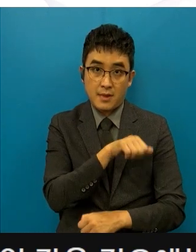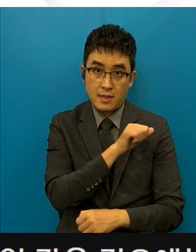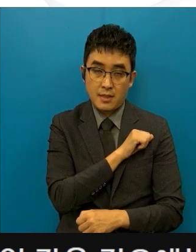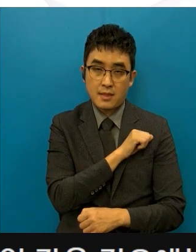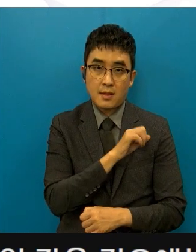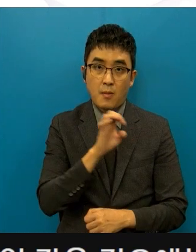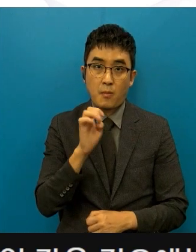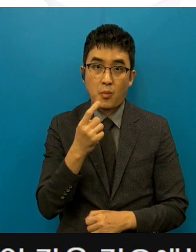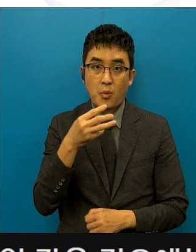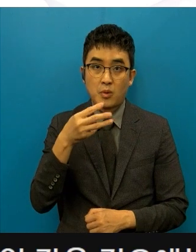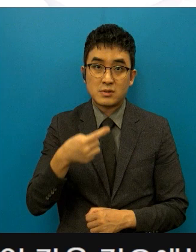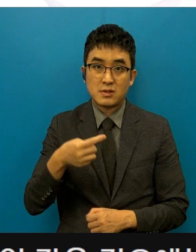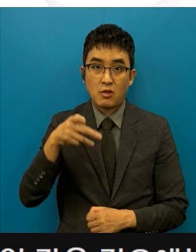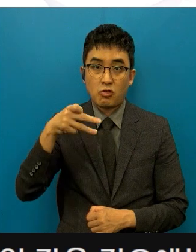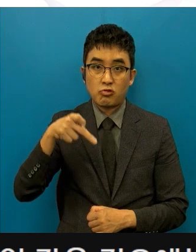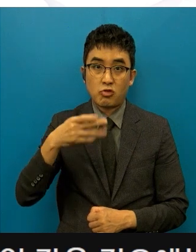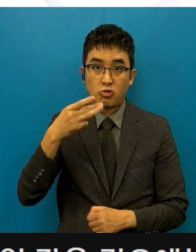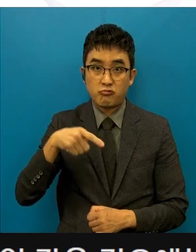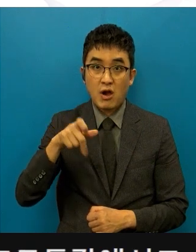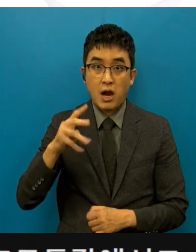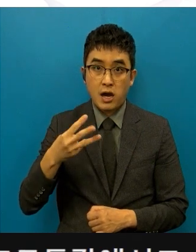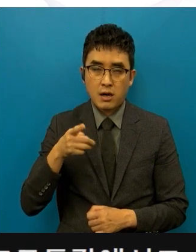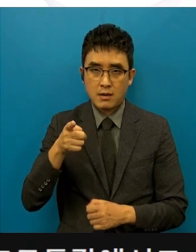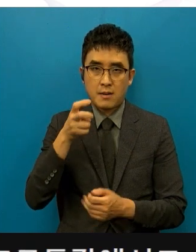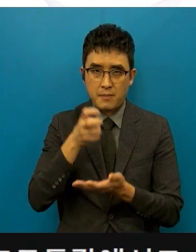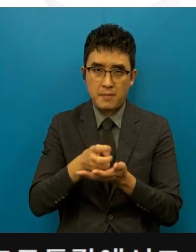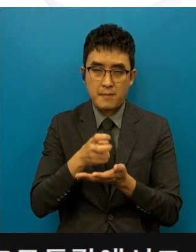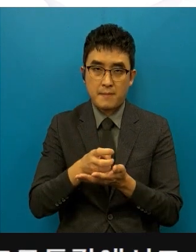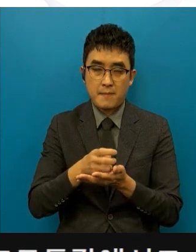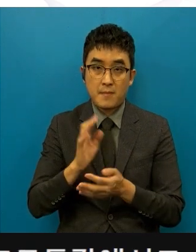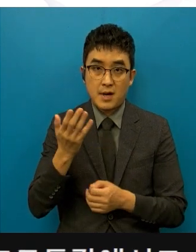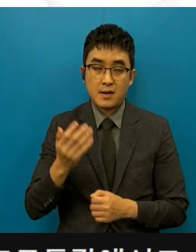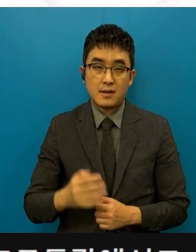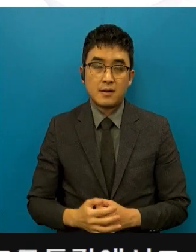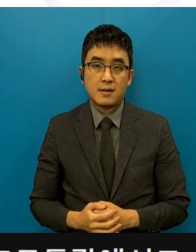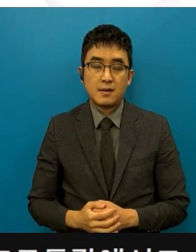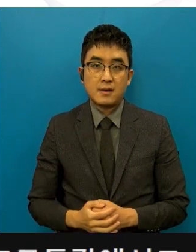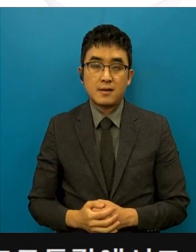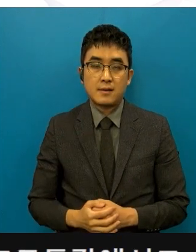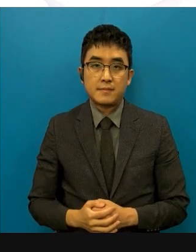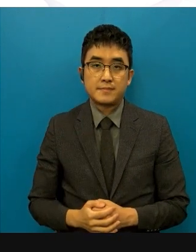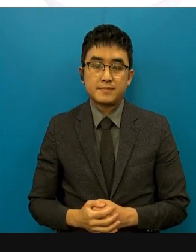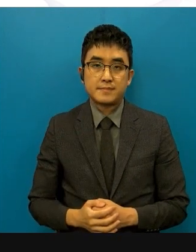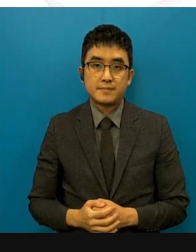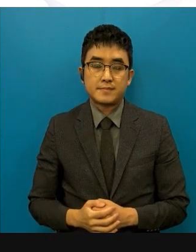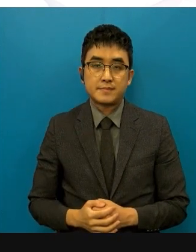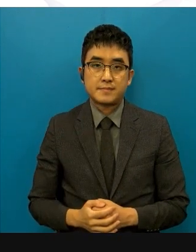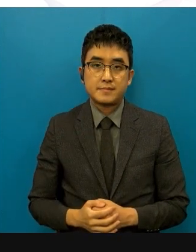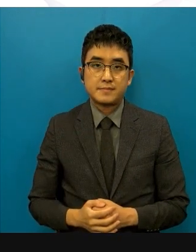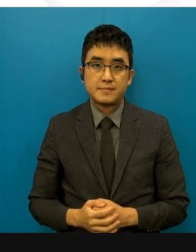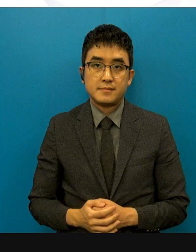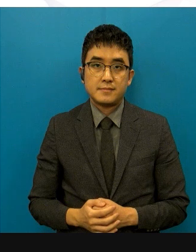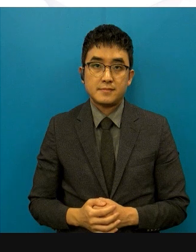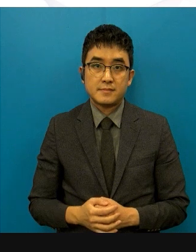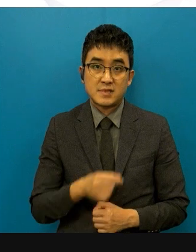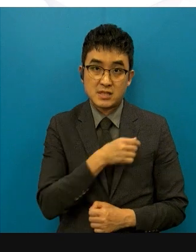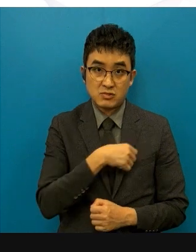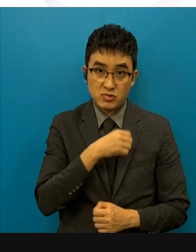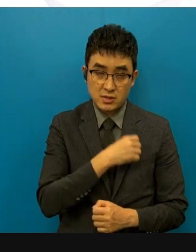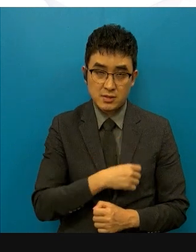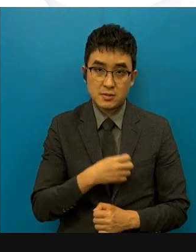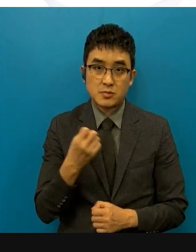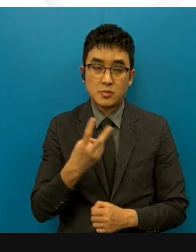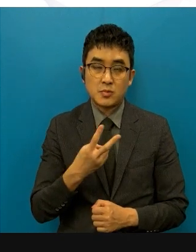In this presentation, I want to focus on Switzerland and Netherlands because these are the